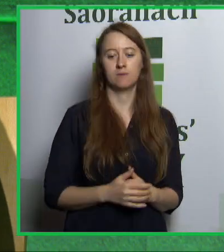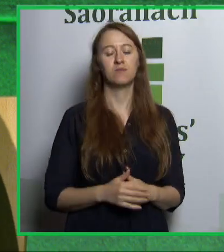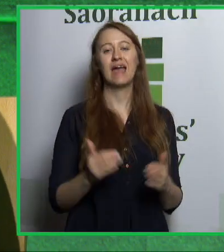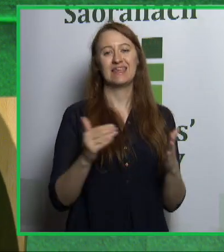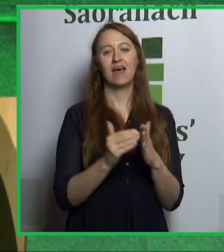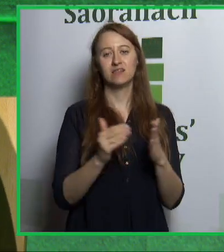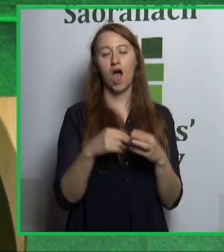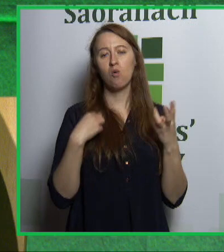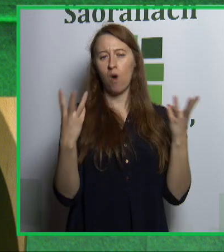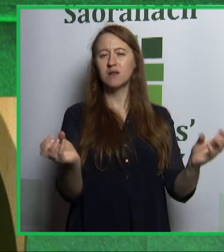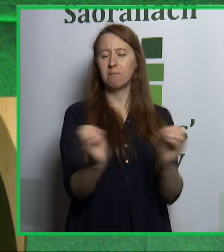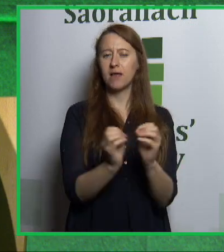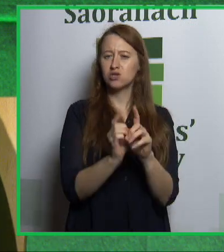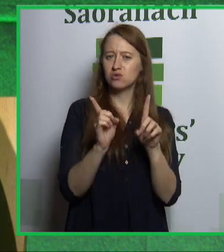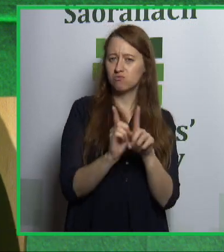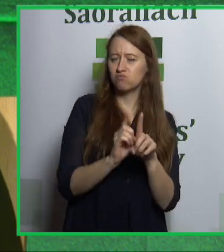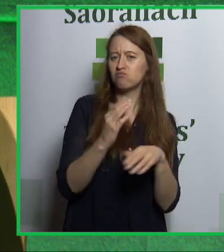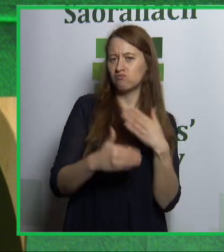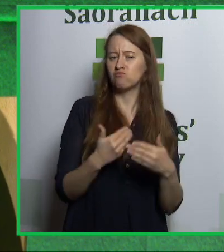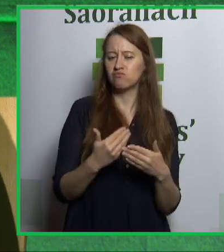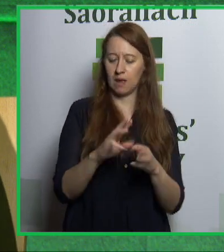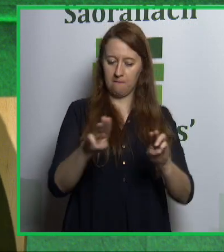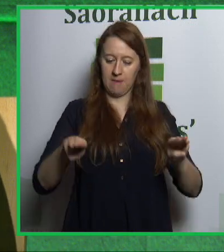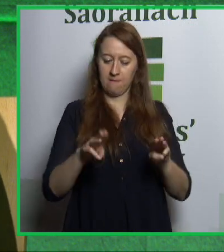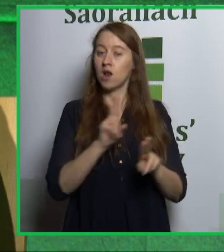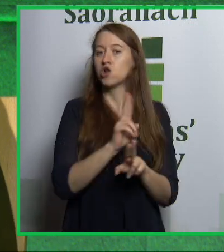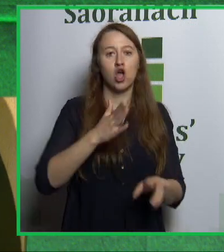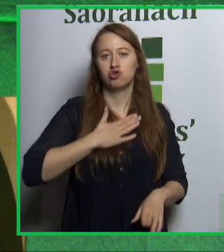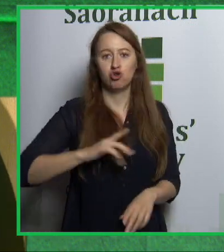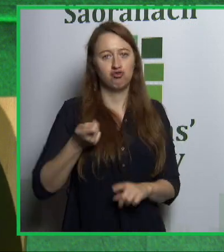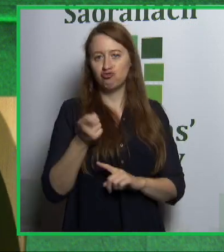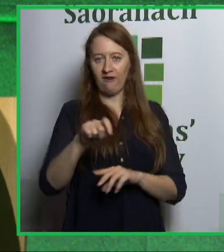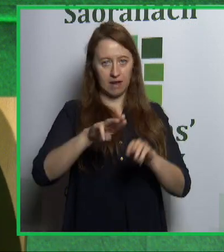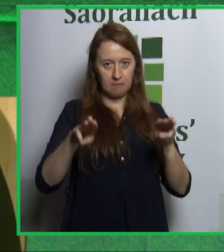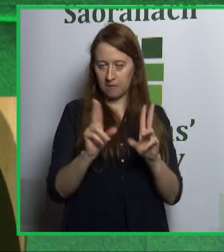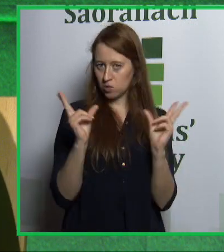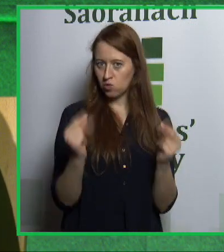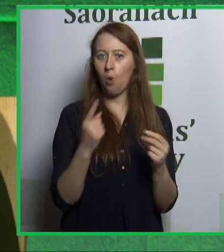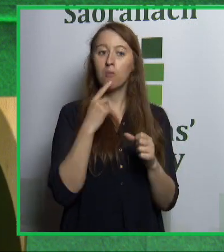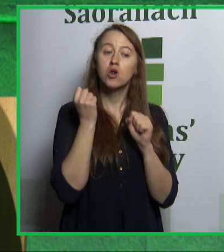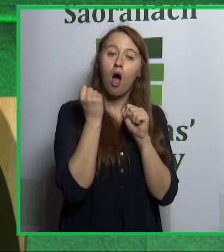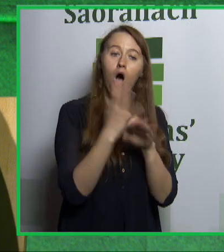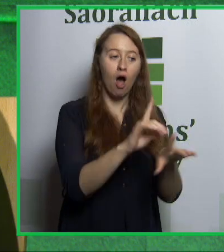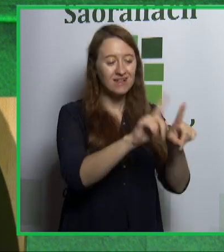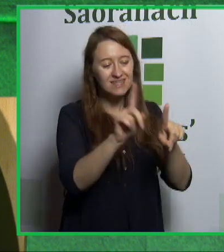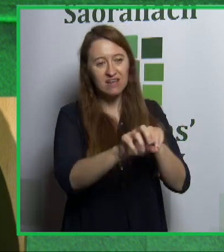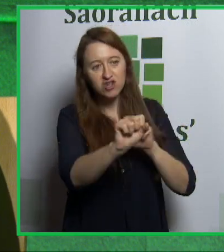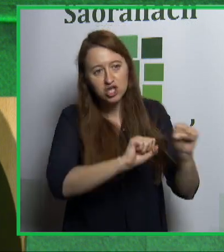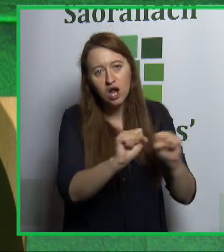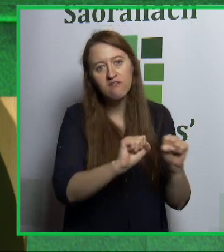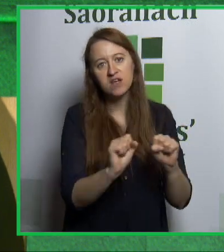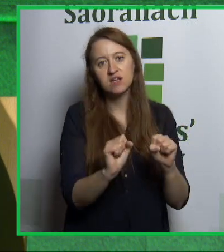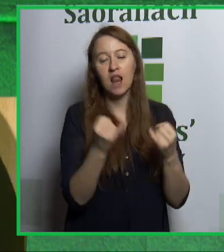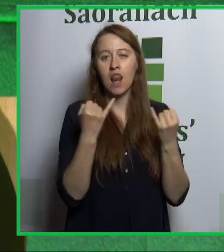highlight as well, as that people, and it's not even just with travellers and stuff, with all kind of services, the likes even